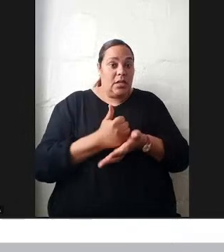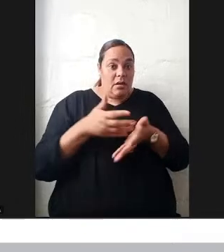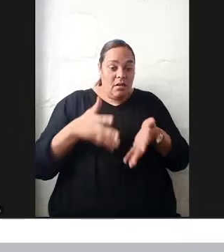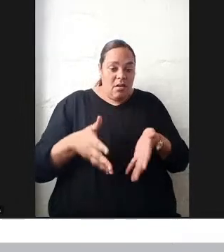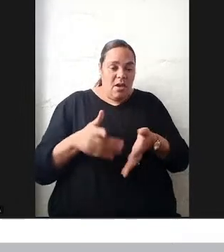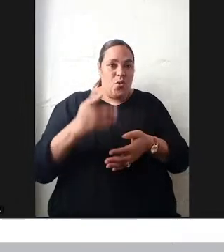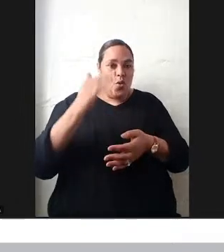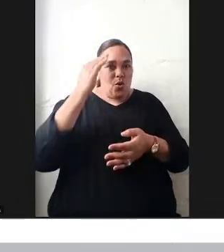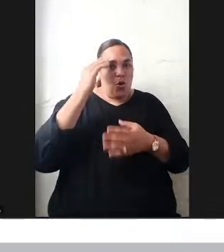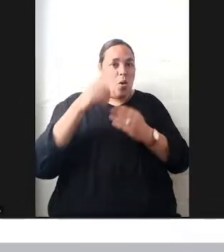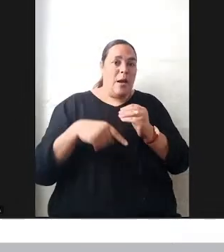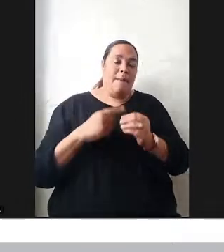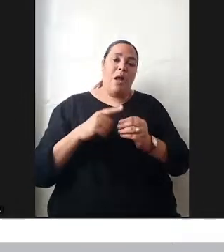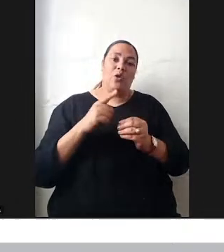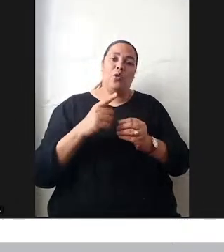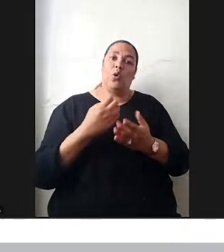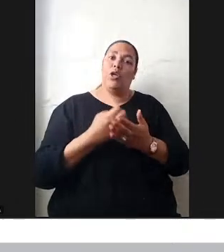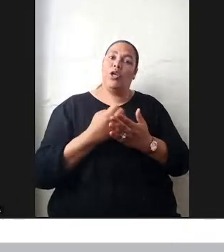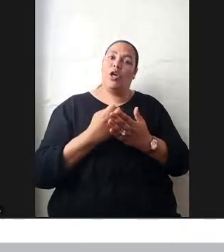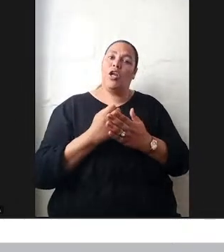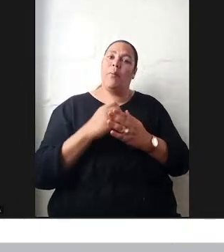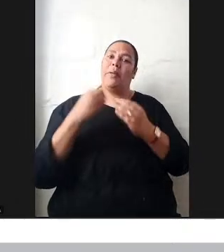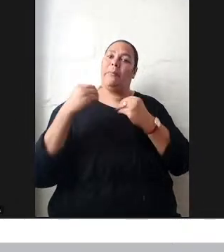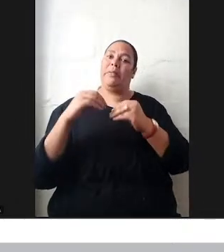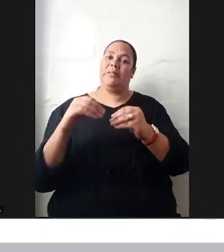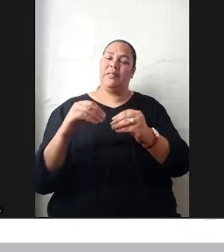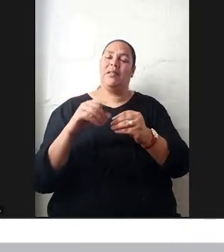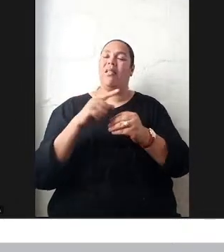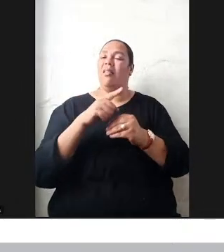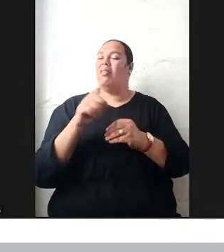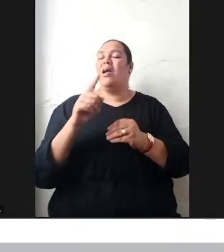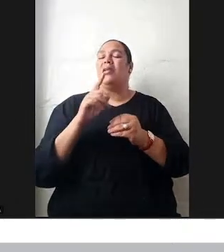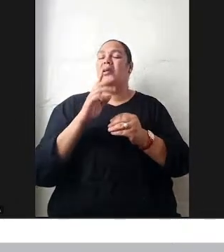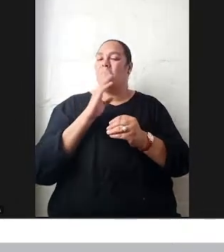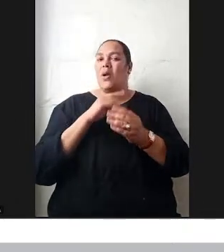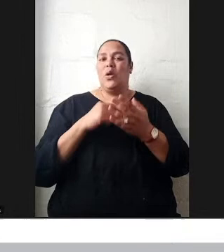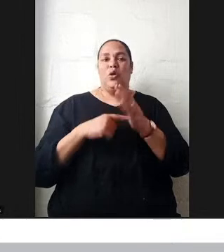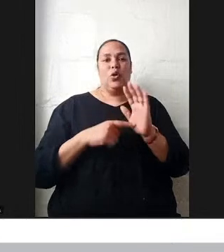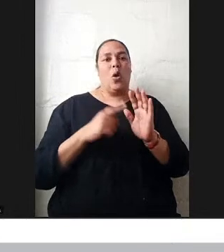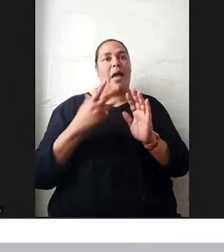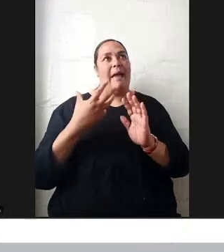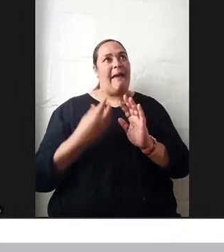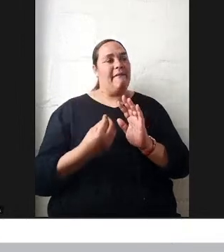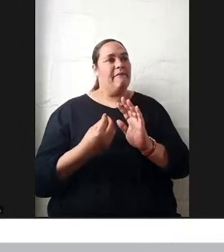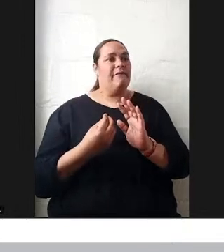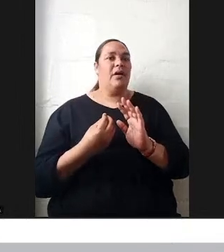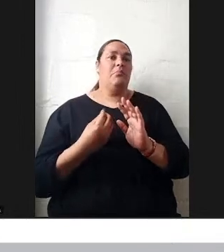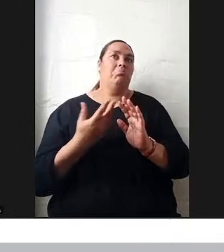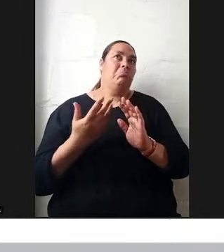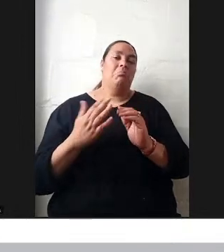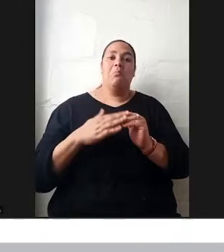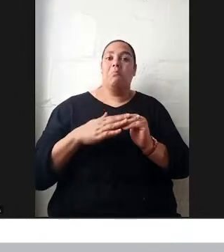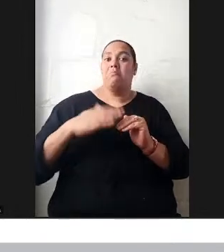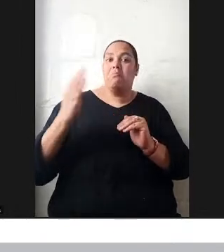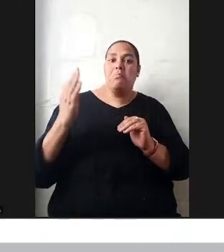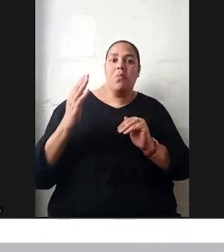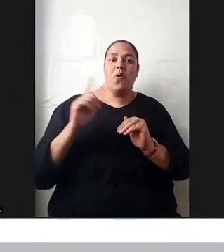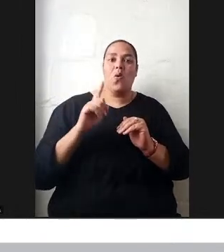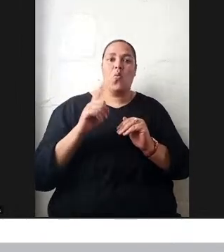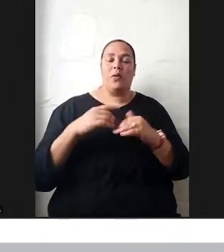of the economic industries, it doesn't demonstrate that there is a more